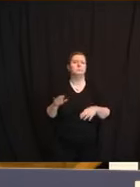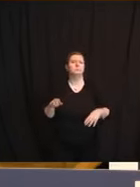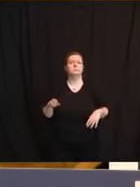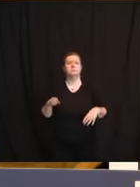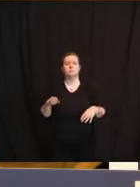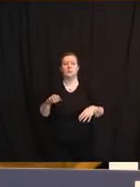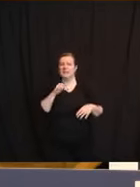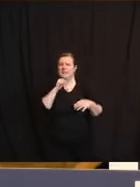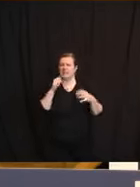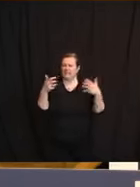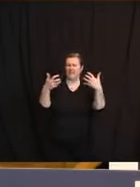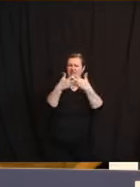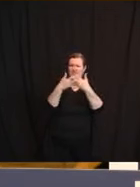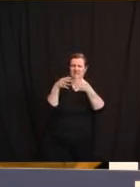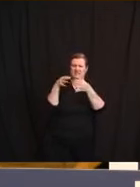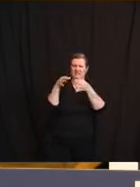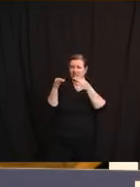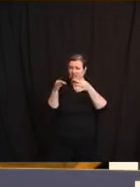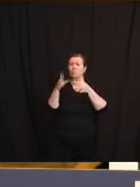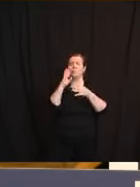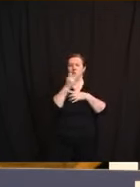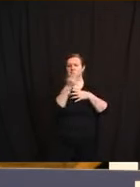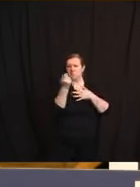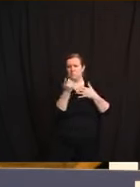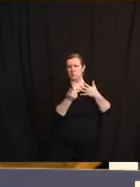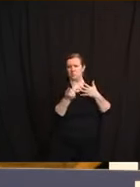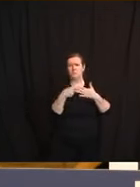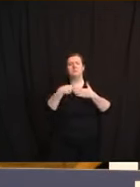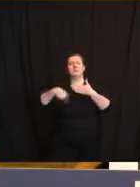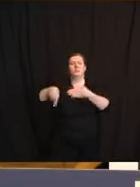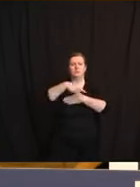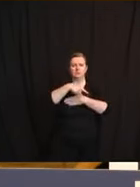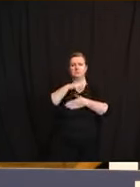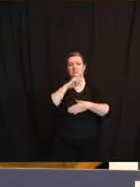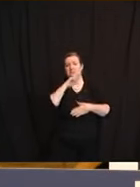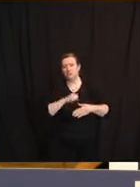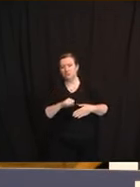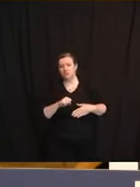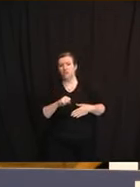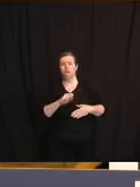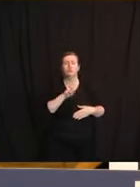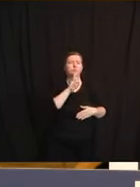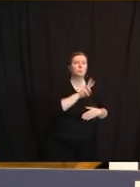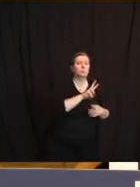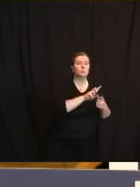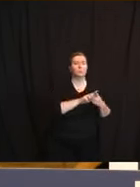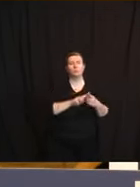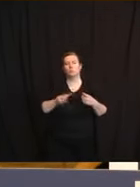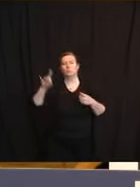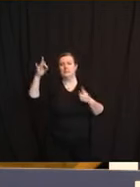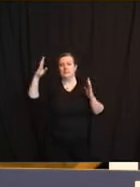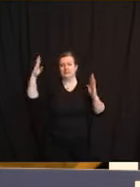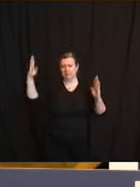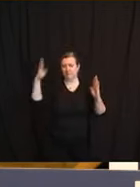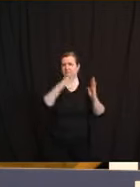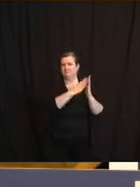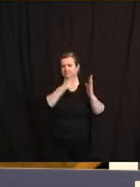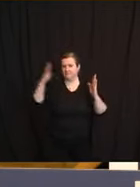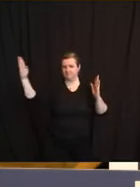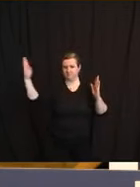definition. These are among children ages 2 to 18. They're in 9